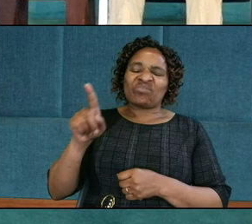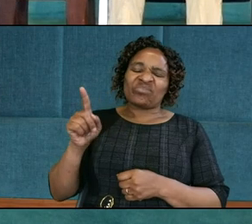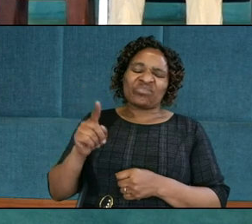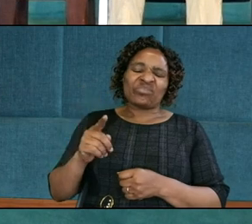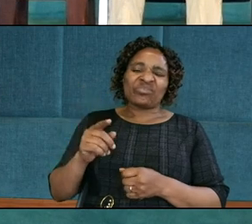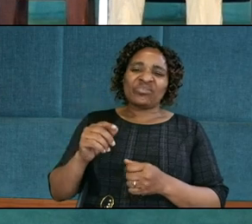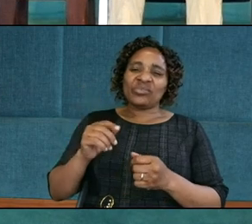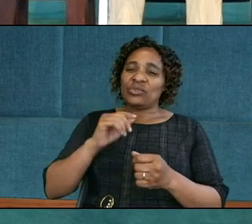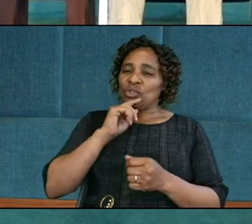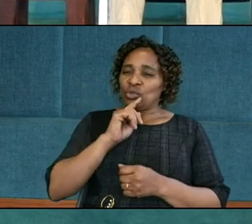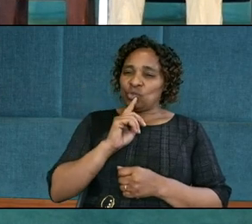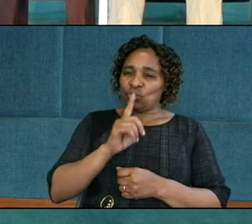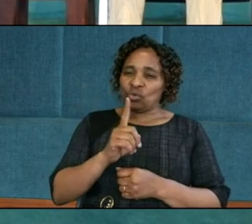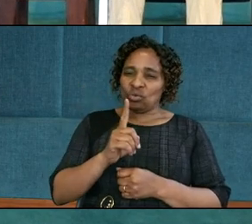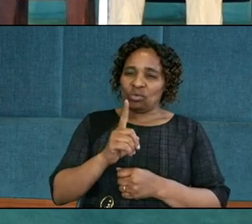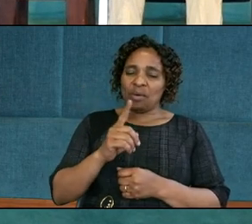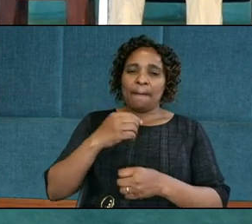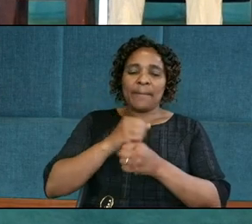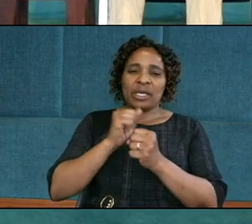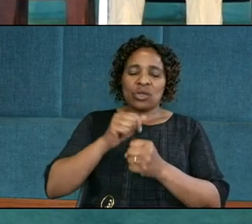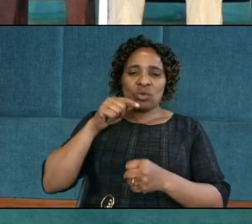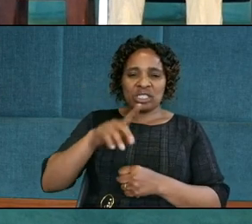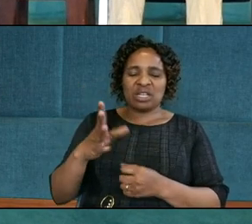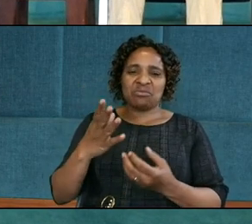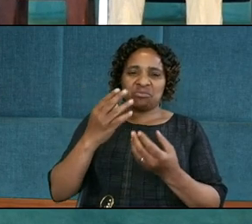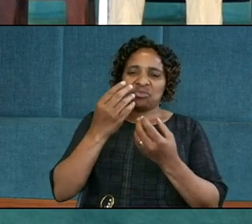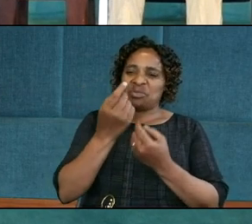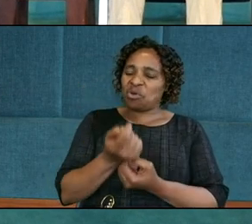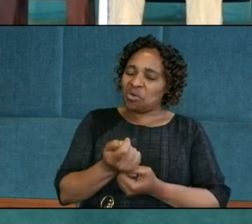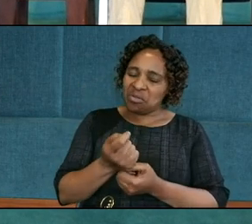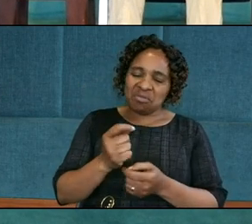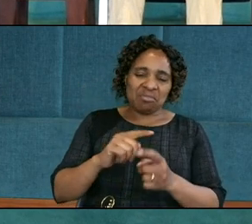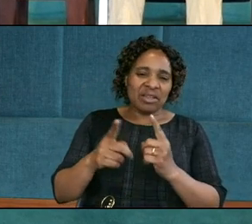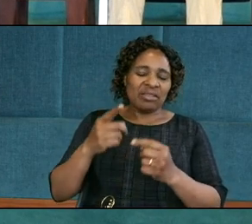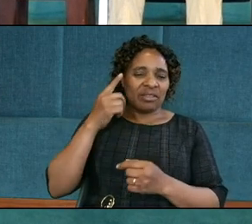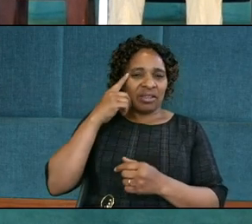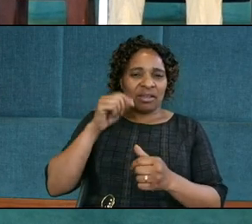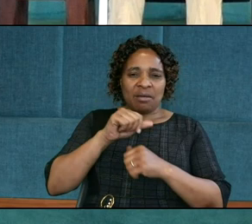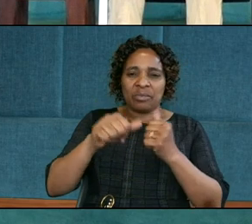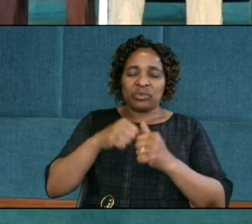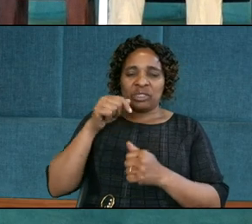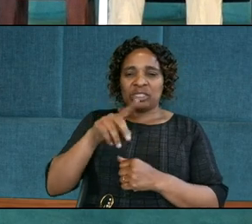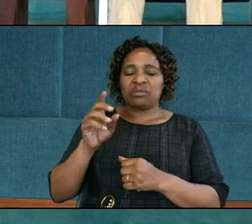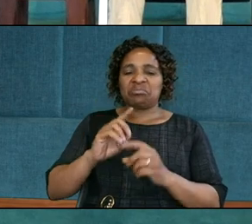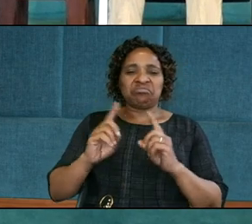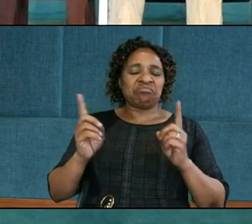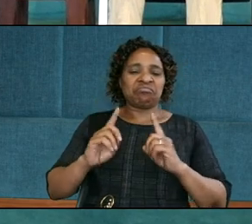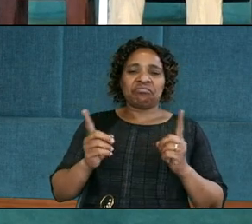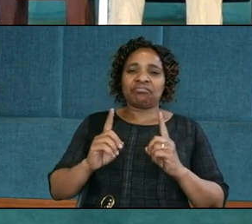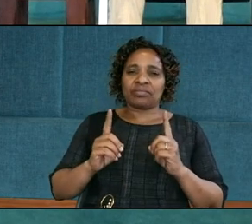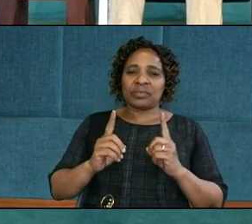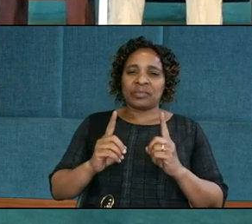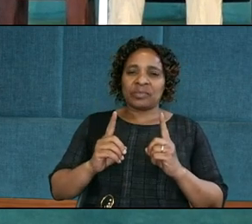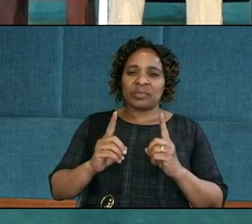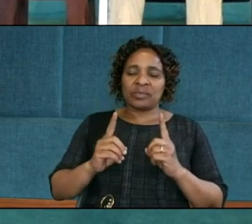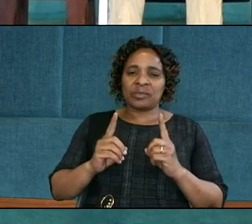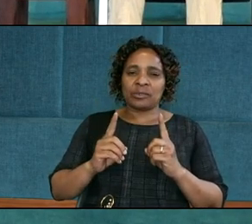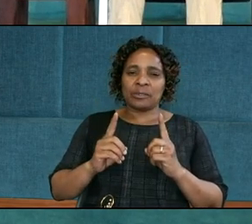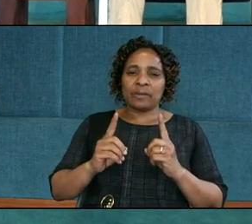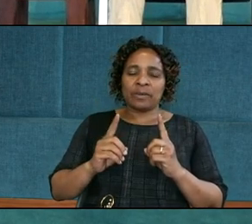not making yourself small, you're just not thinking about yourself, not obsessing over